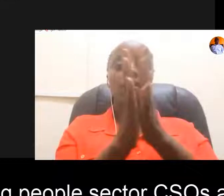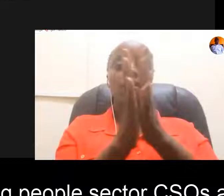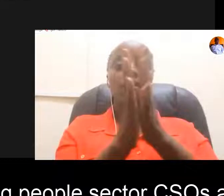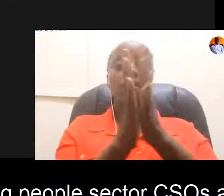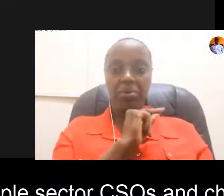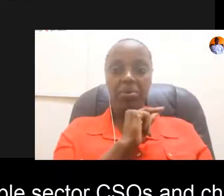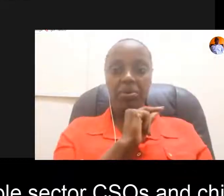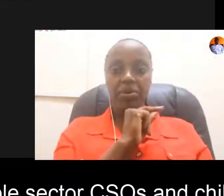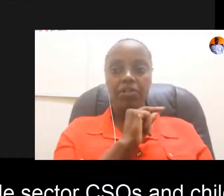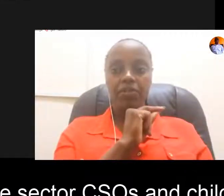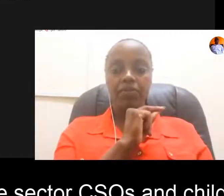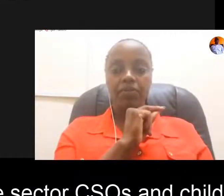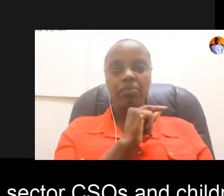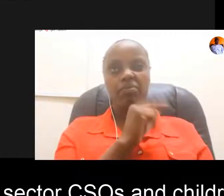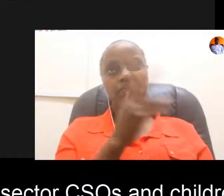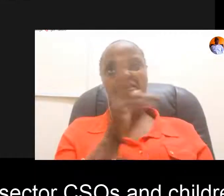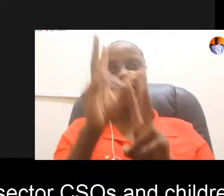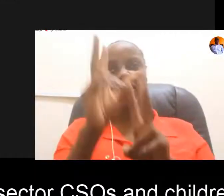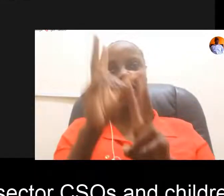around